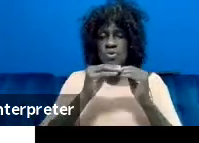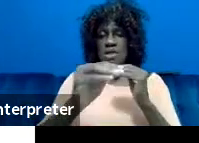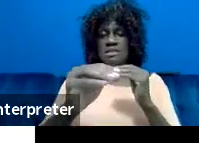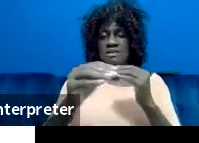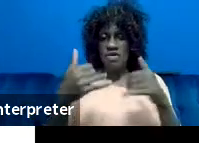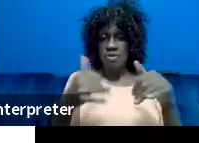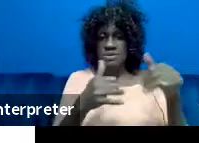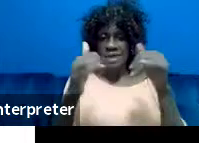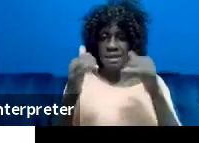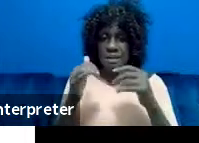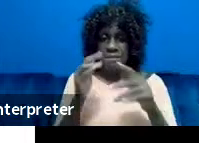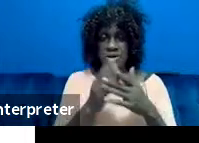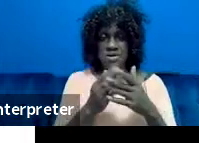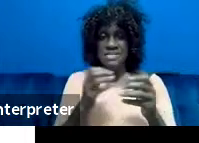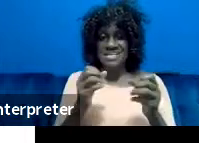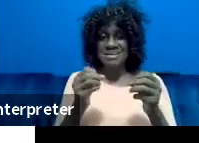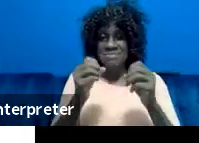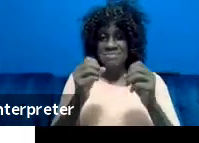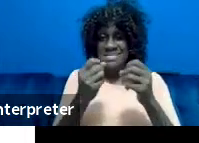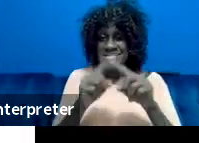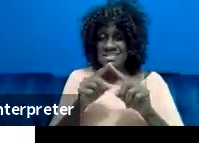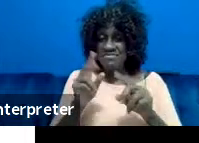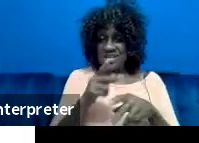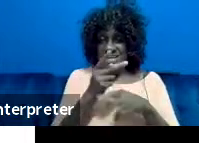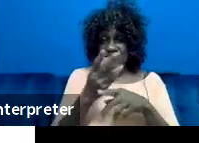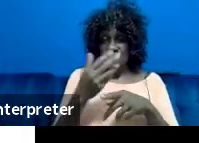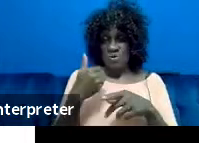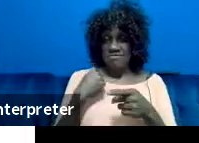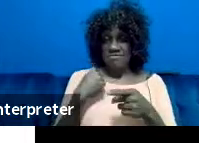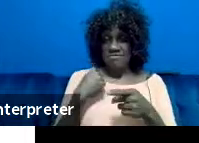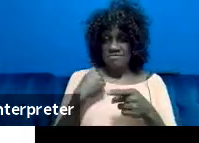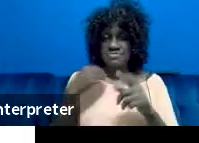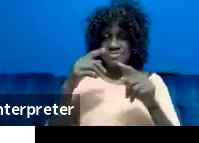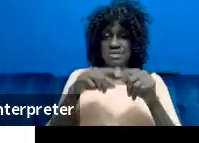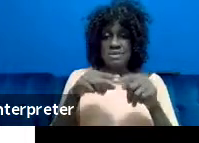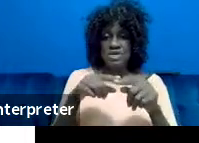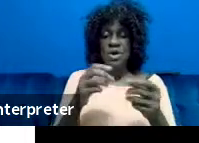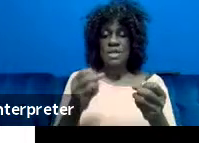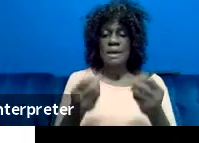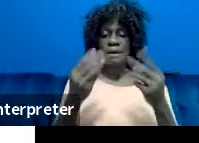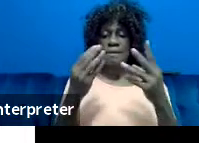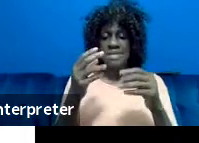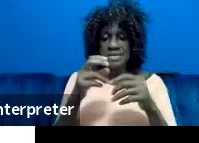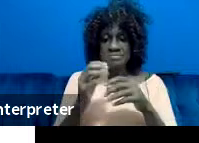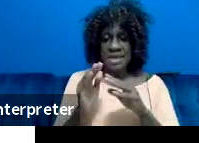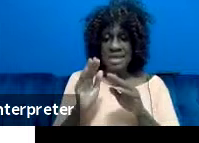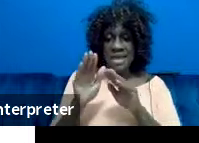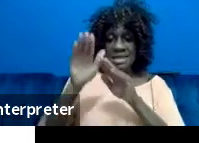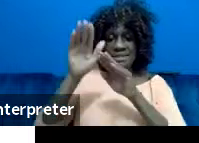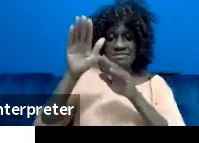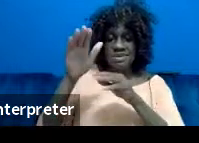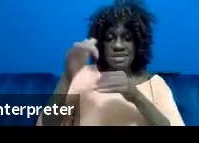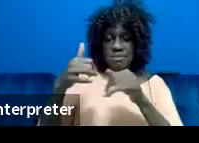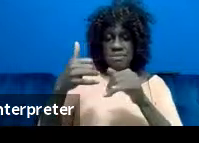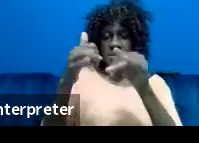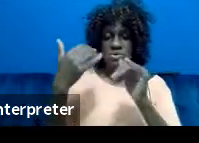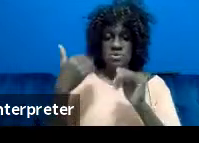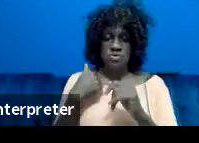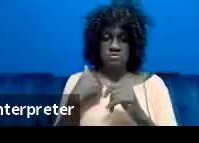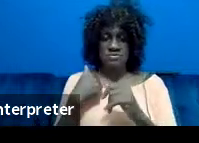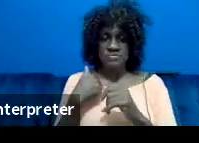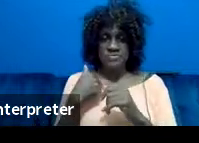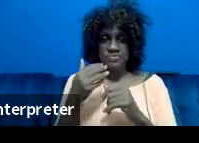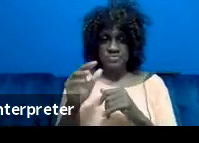and how many of the types of ground level play components you have based on the number of elevated play components provided. Moving